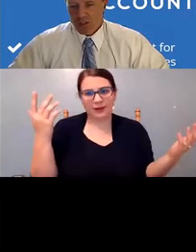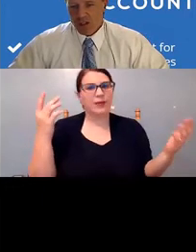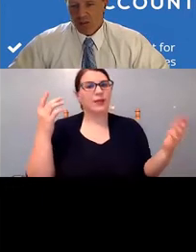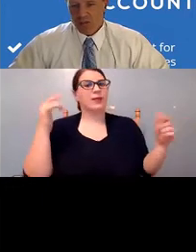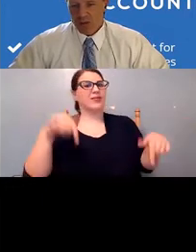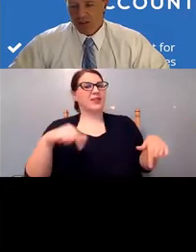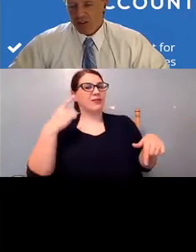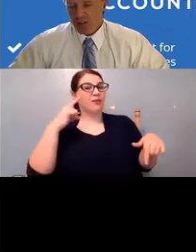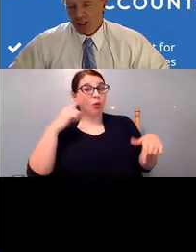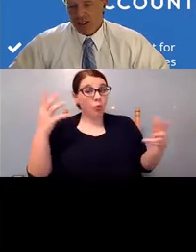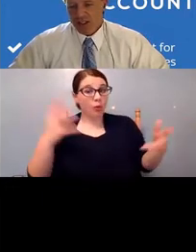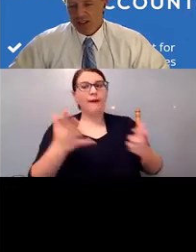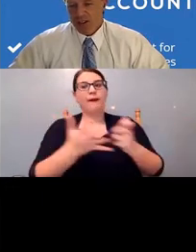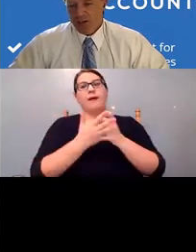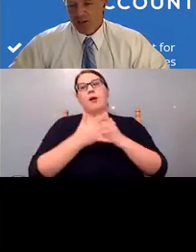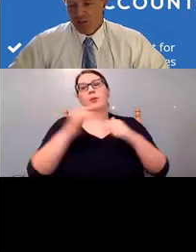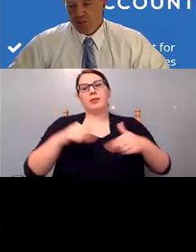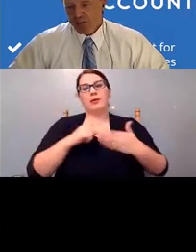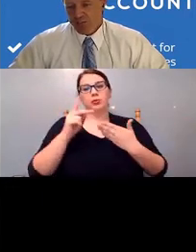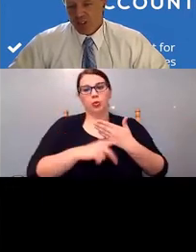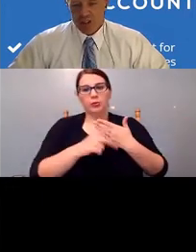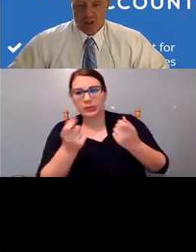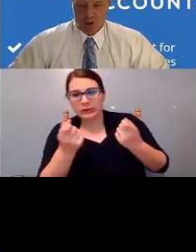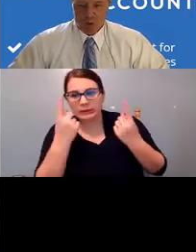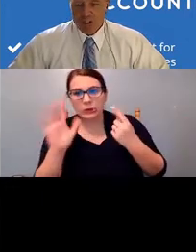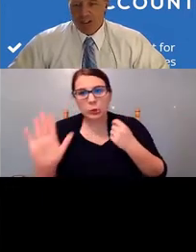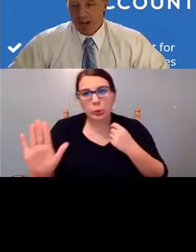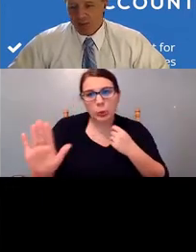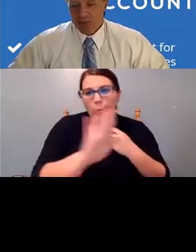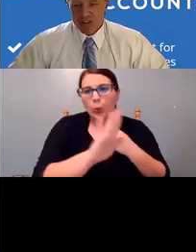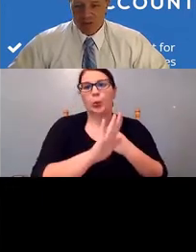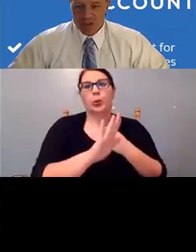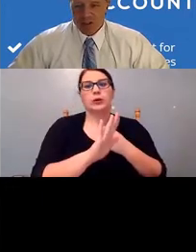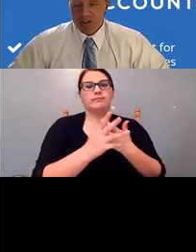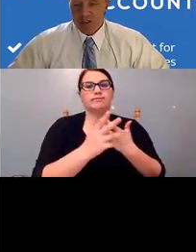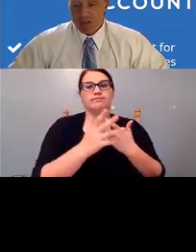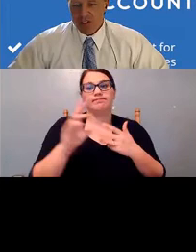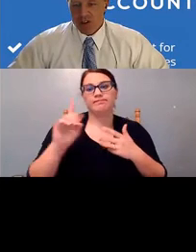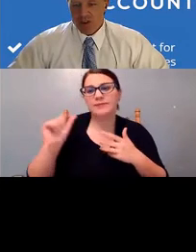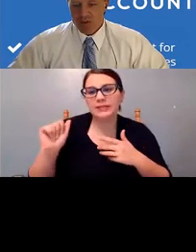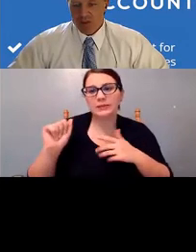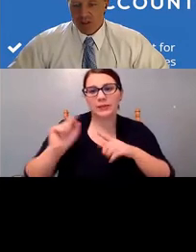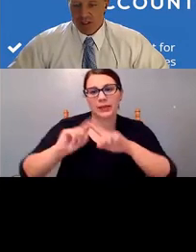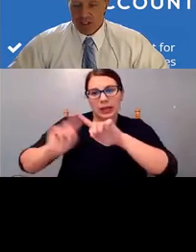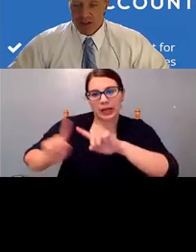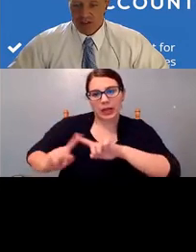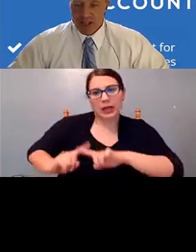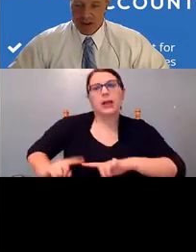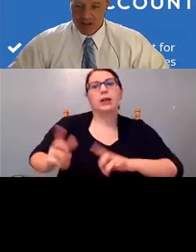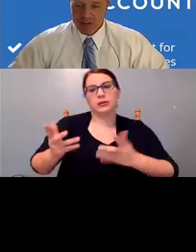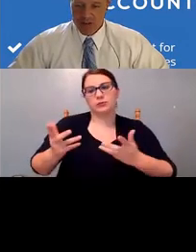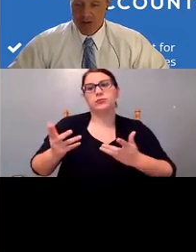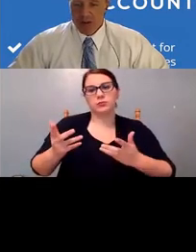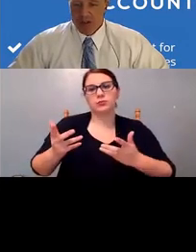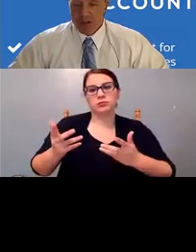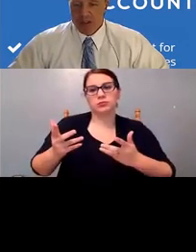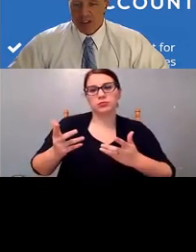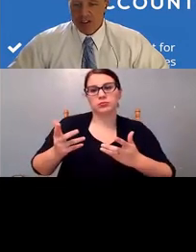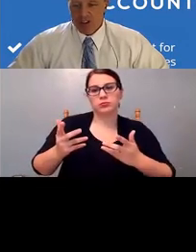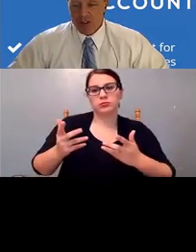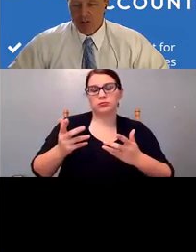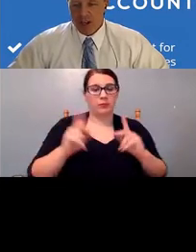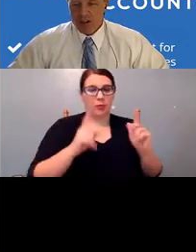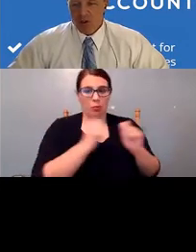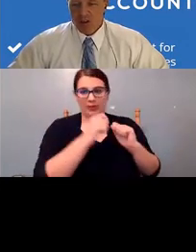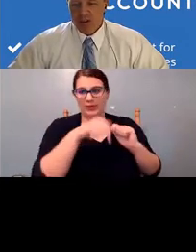program to help us understand, you know, what types of disabilities individuals with these accounts have